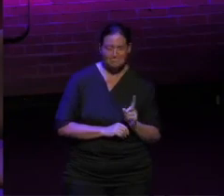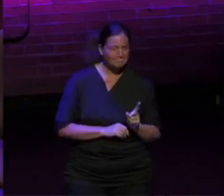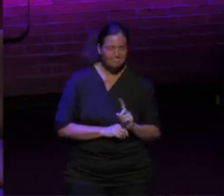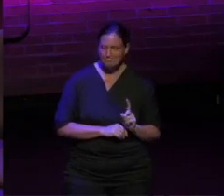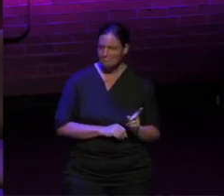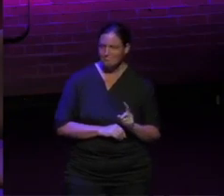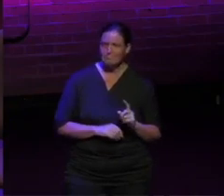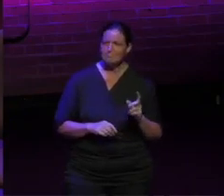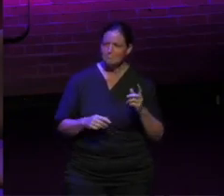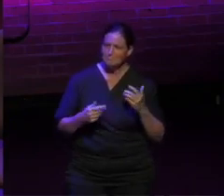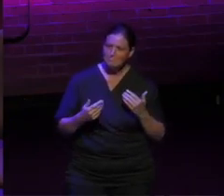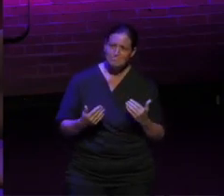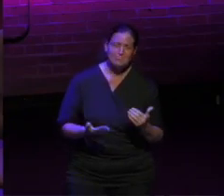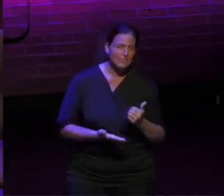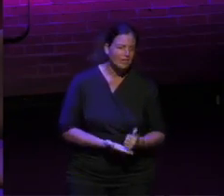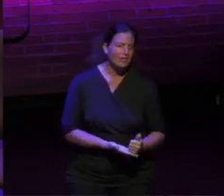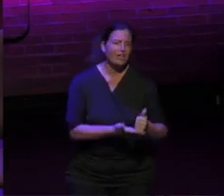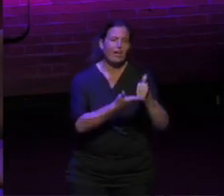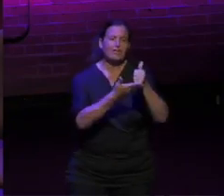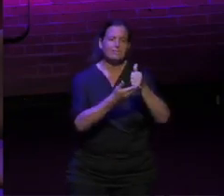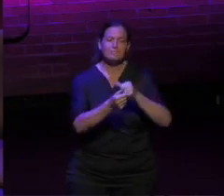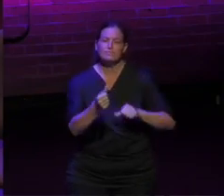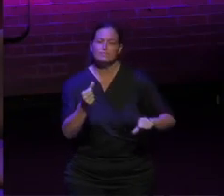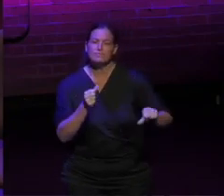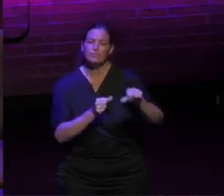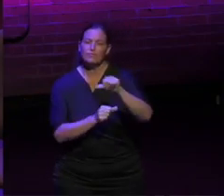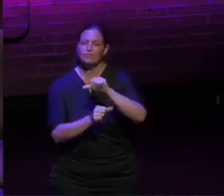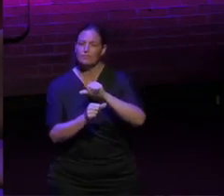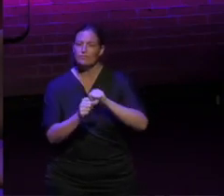hide. Let's lift each other up in